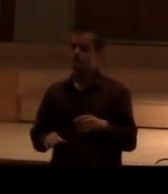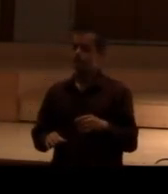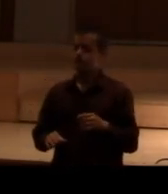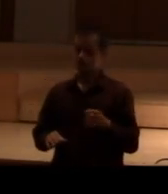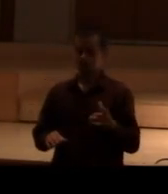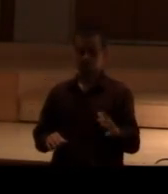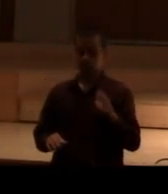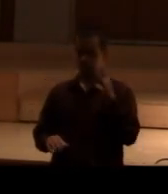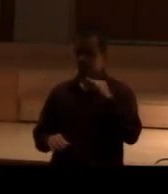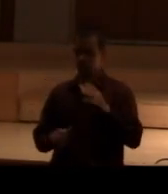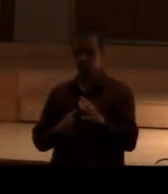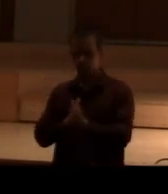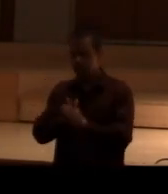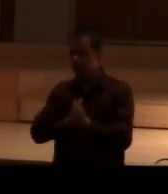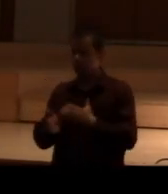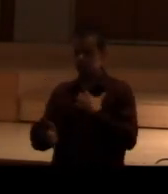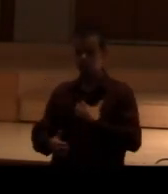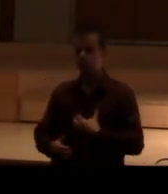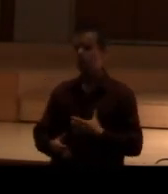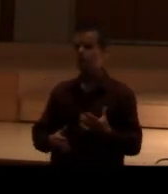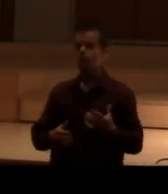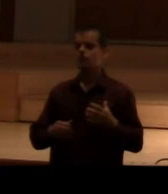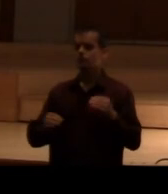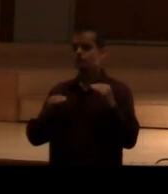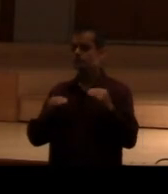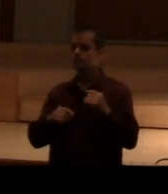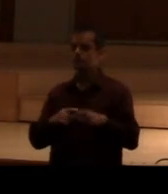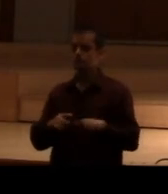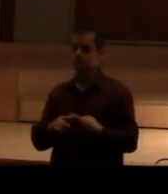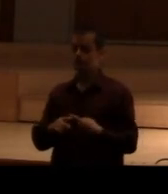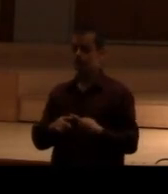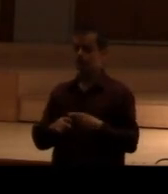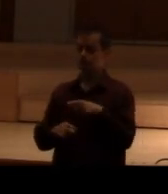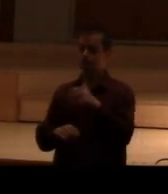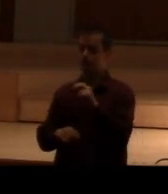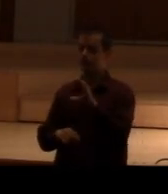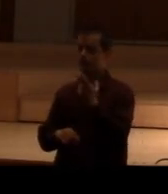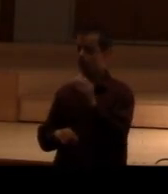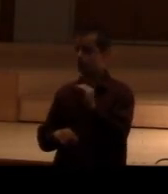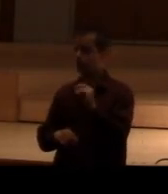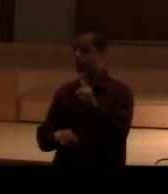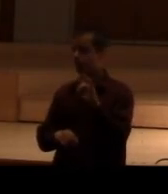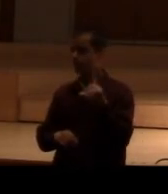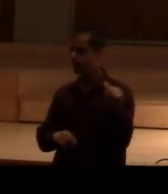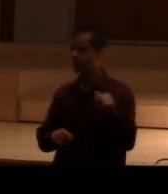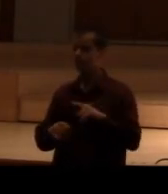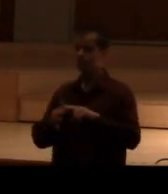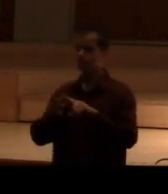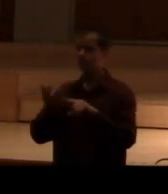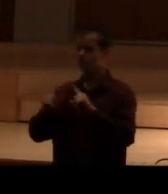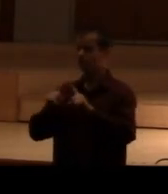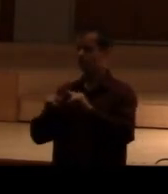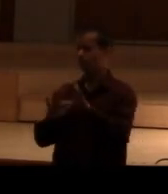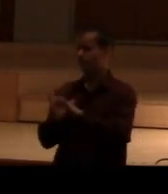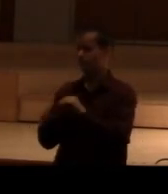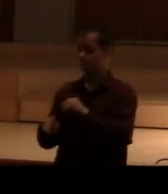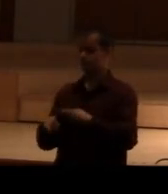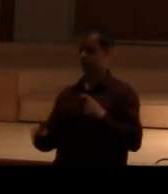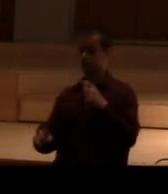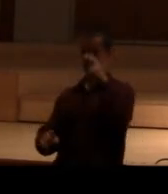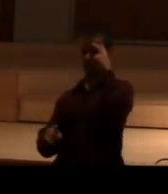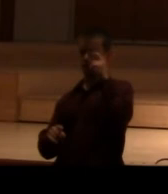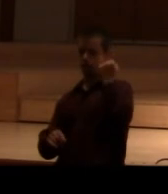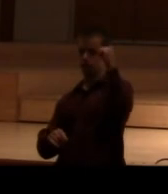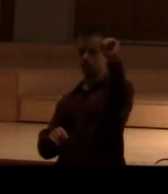what she was passionate about, what she knew a lot about. So we learned about Emiliano Zapata and Pancho Villa and all these other Mexican revolutionary figures, which was pretty